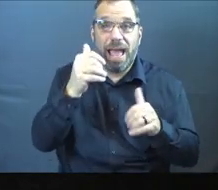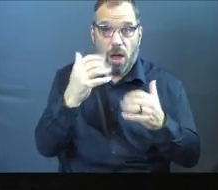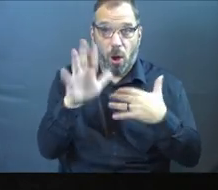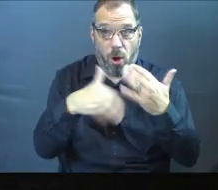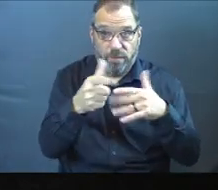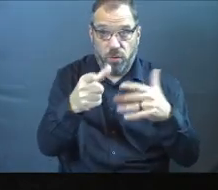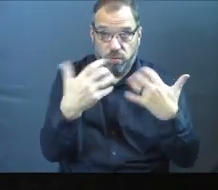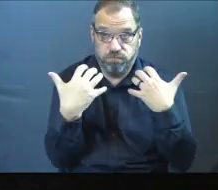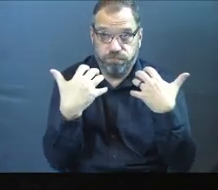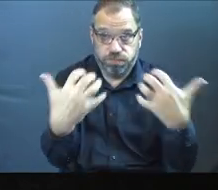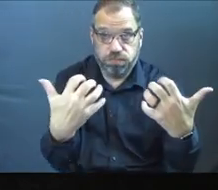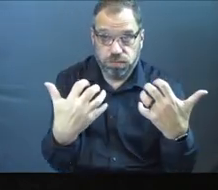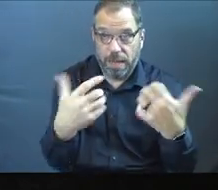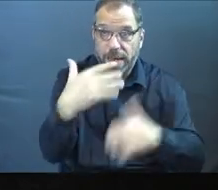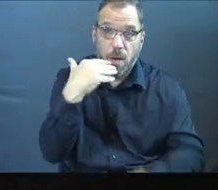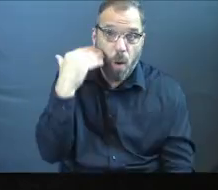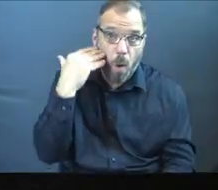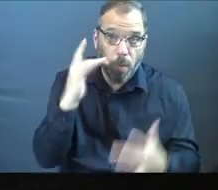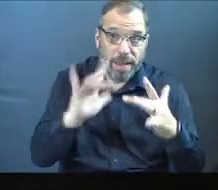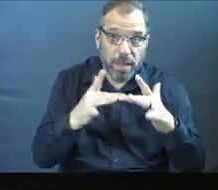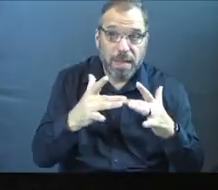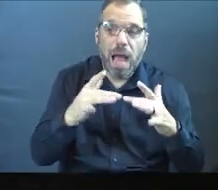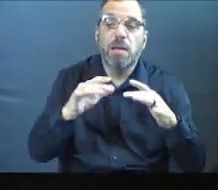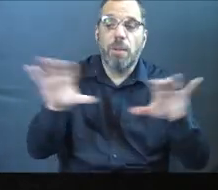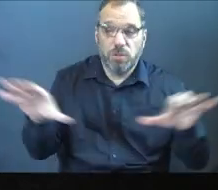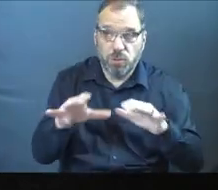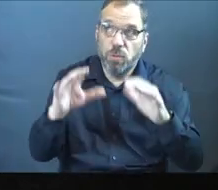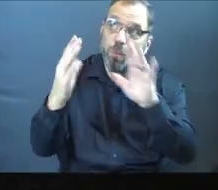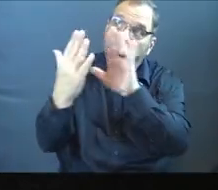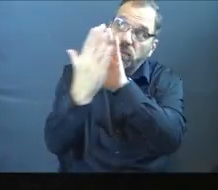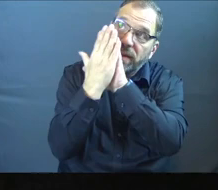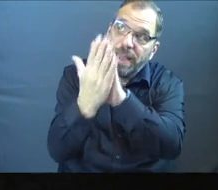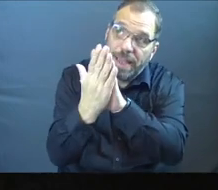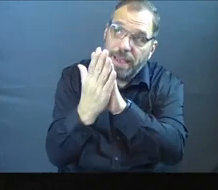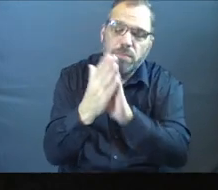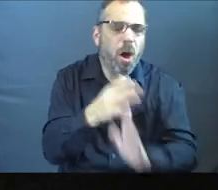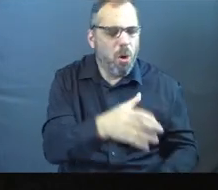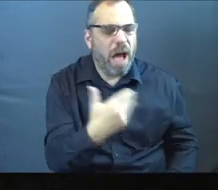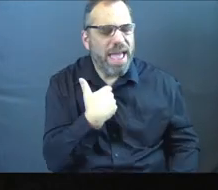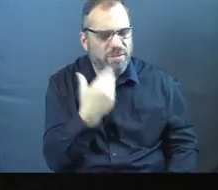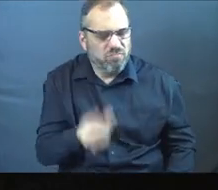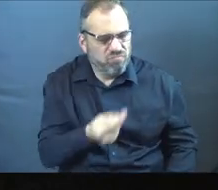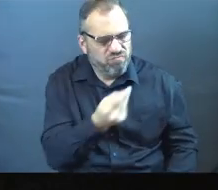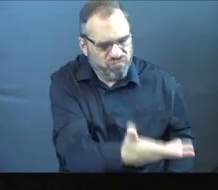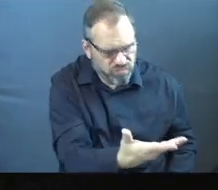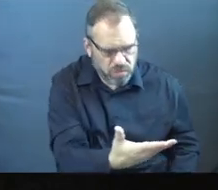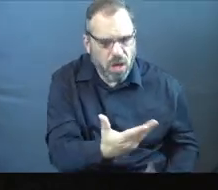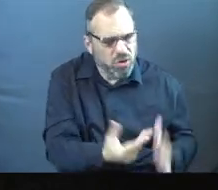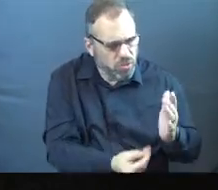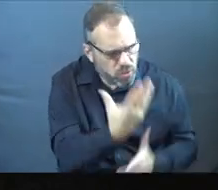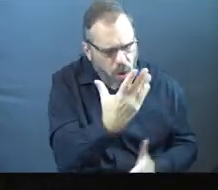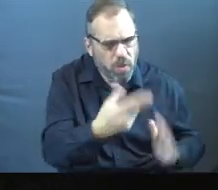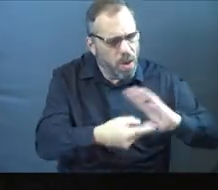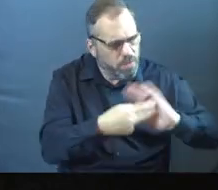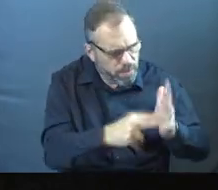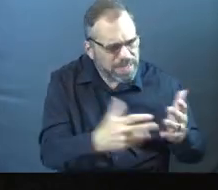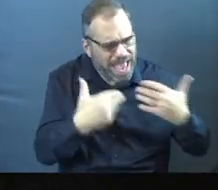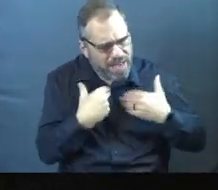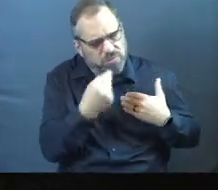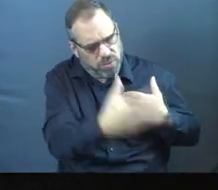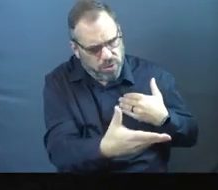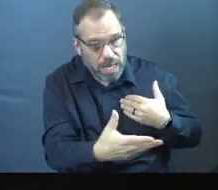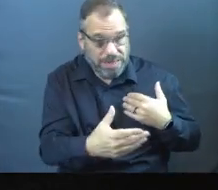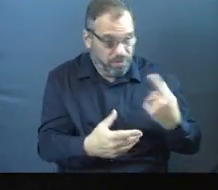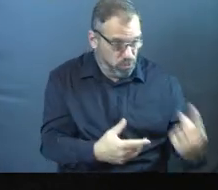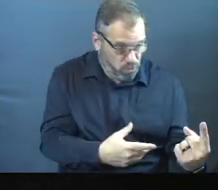in this room, as we jump into this, as we decide, I'm going to do this with the Lord, God's laid this out and said, hey, I've got some stuff for you here. I've got some growth, some purpose for you here,